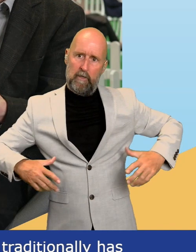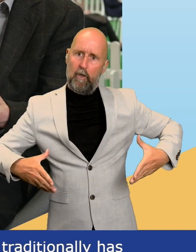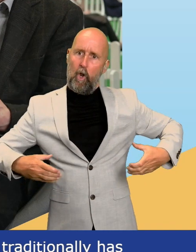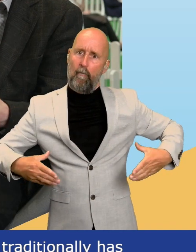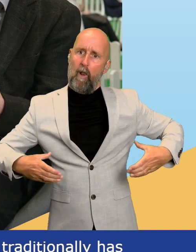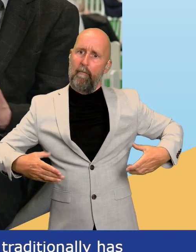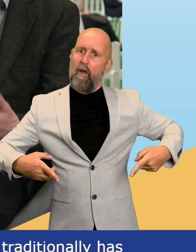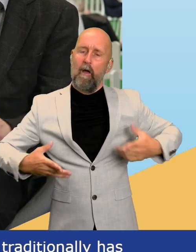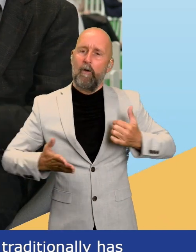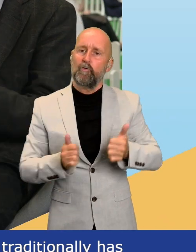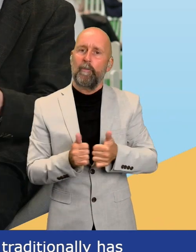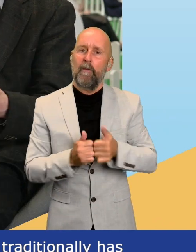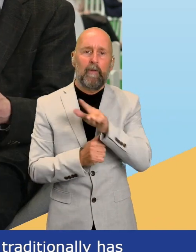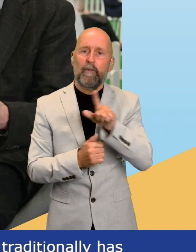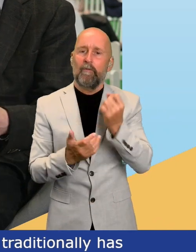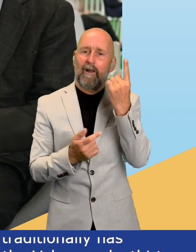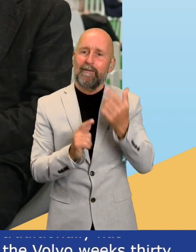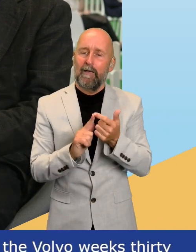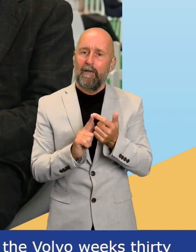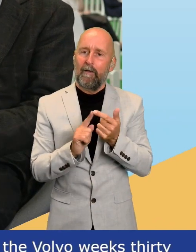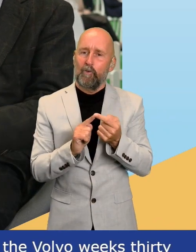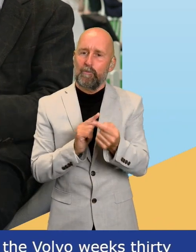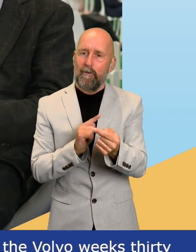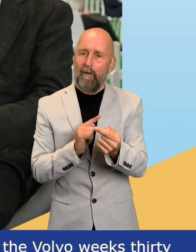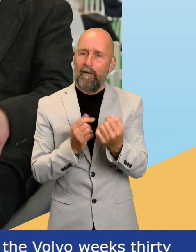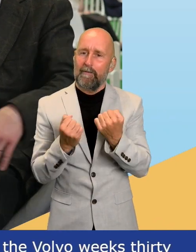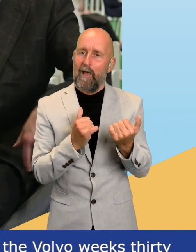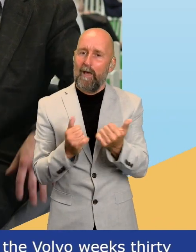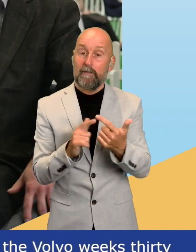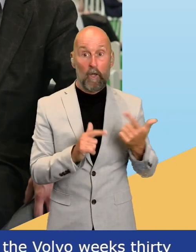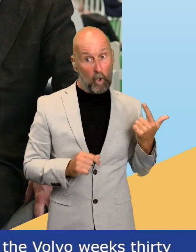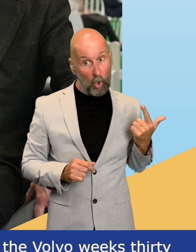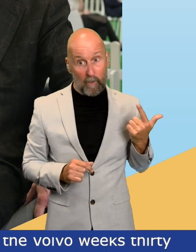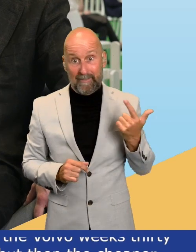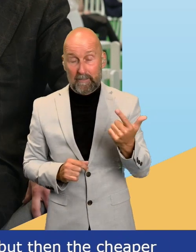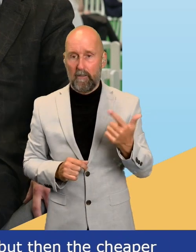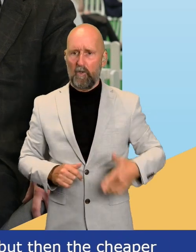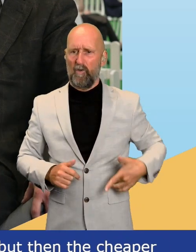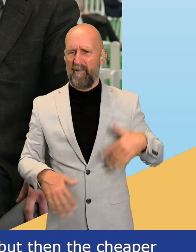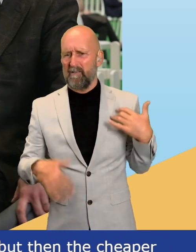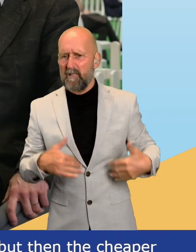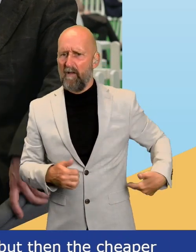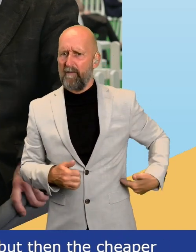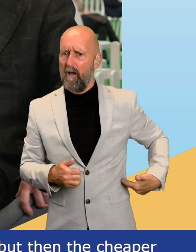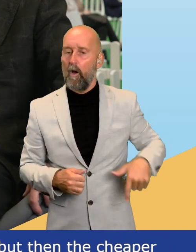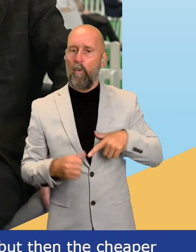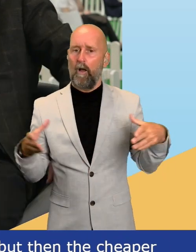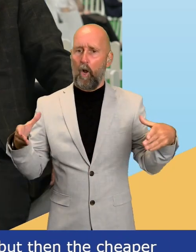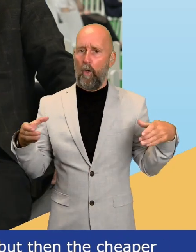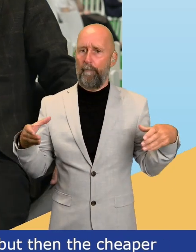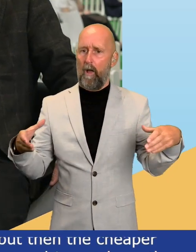drive, perhaps they might think you might not notice on a short test drive, but actually on a long distance, you start to suffer because you don't have that adjustable